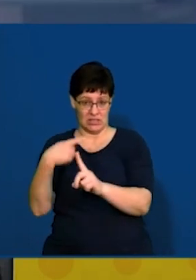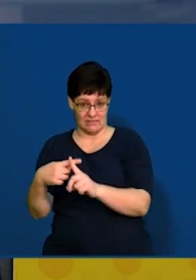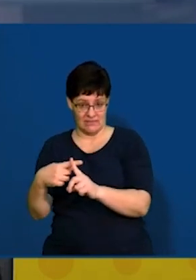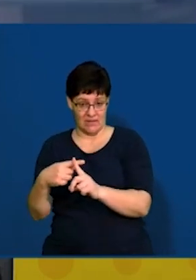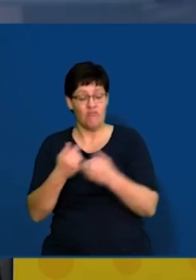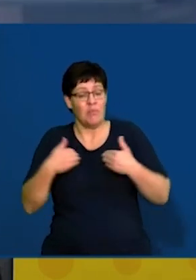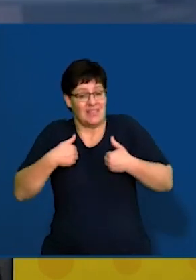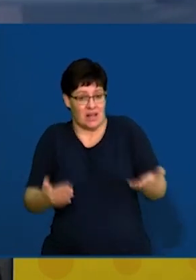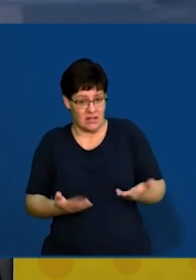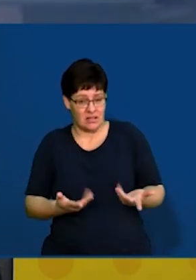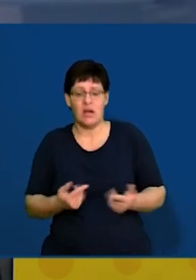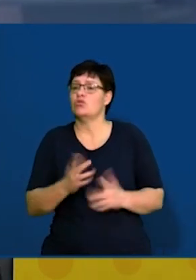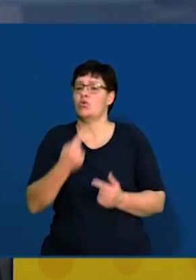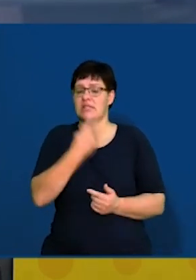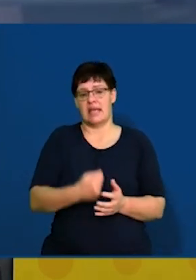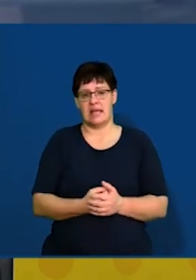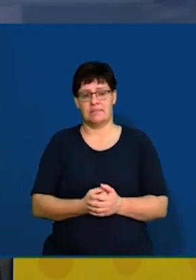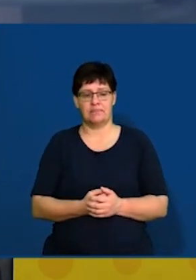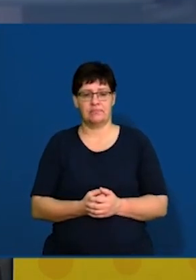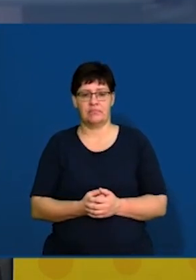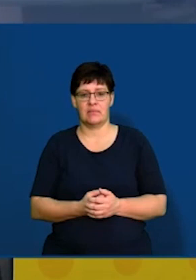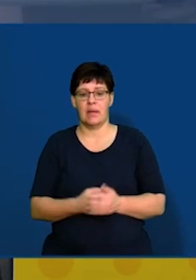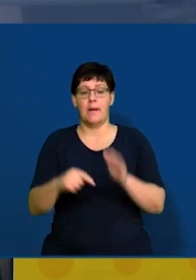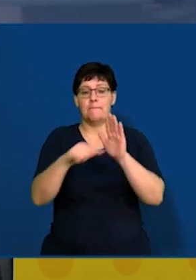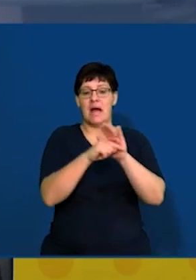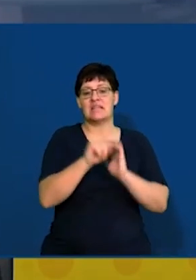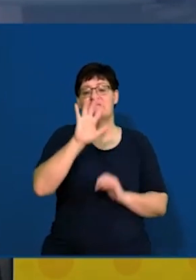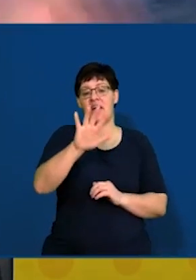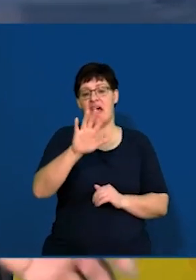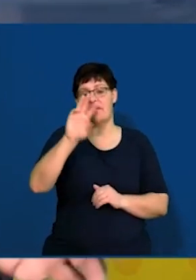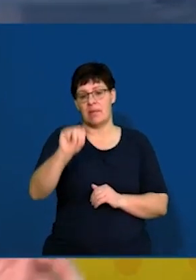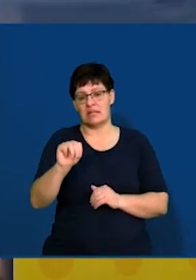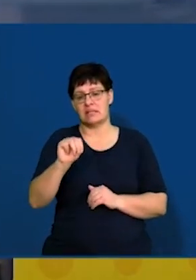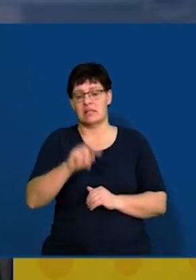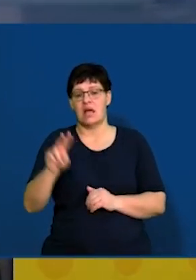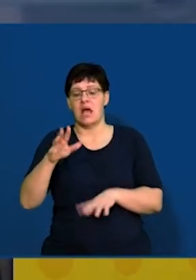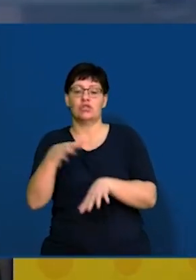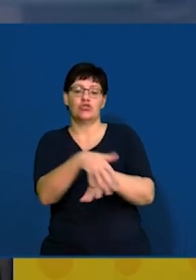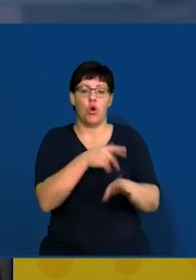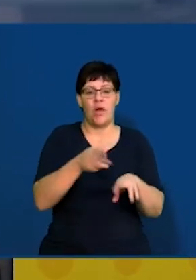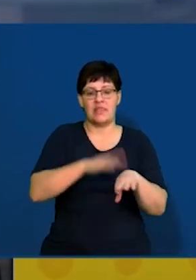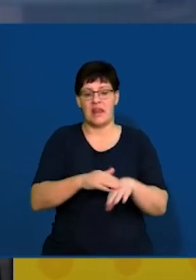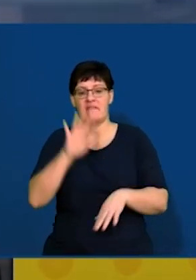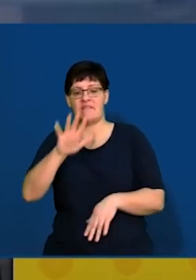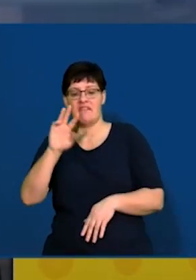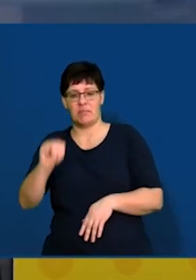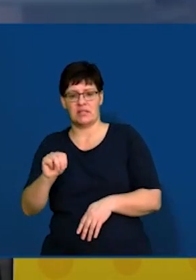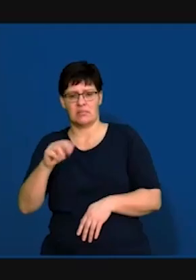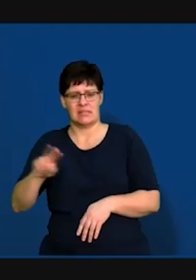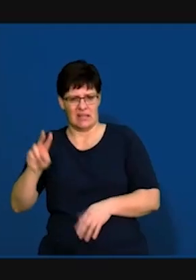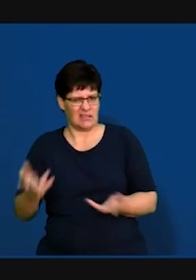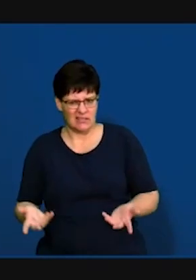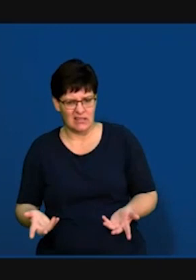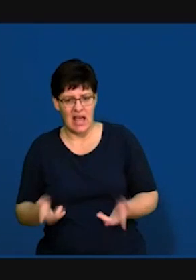onset. So there is no way we are saying that minus 5 meters per second is slower than 5 meters per second. It's